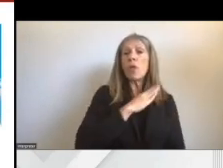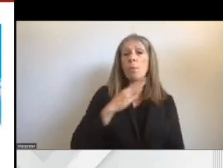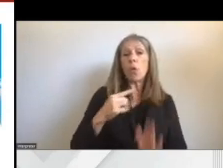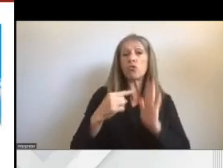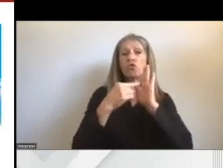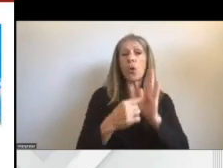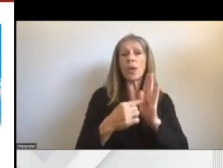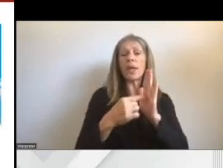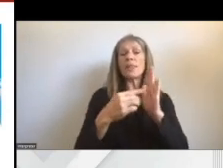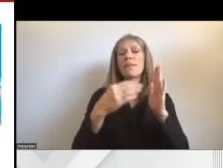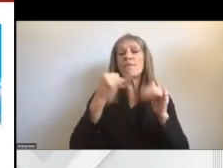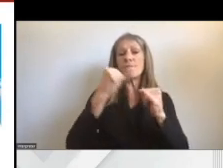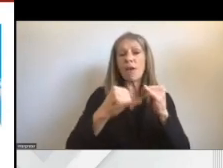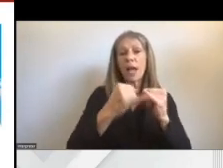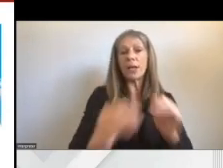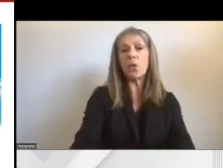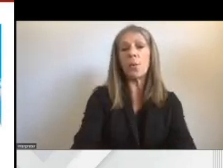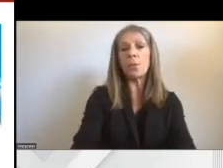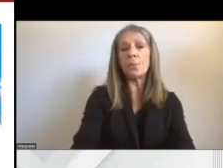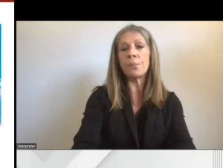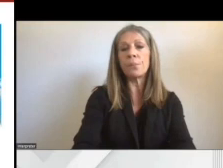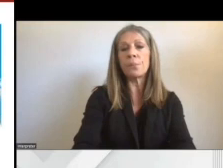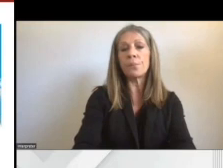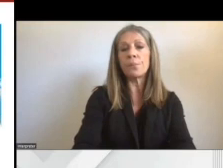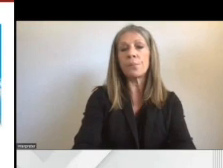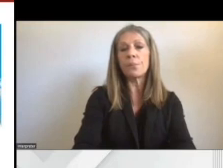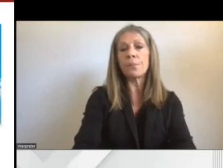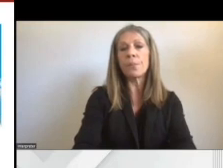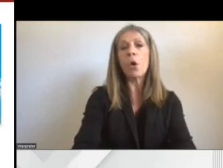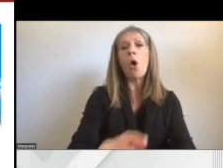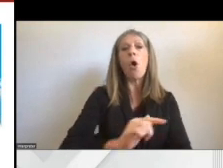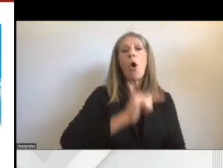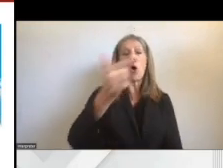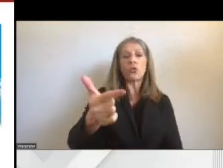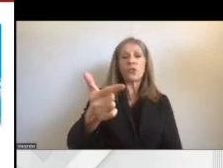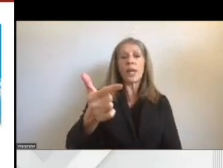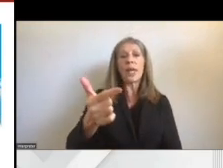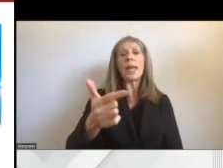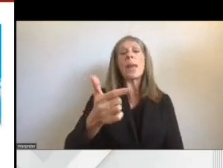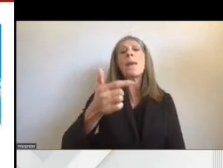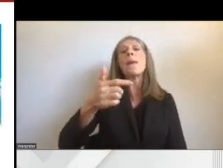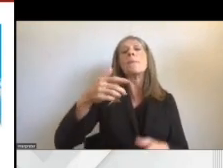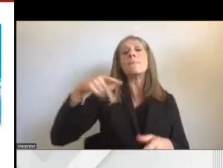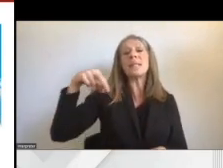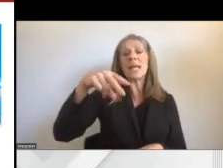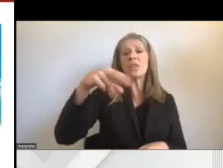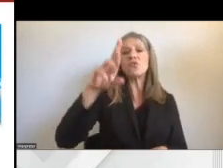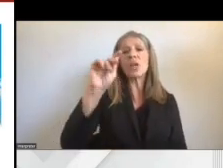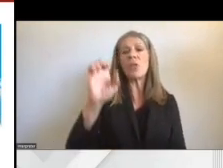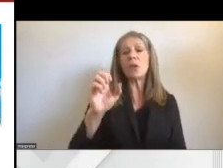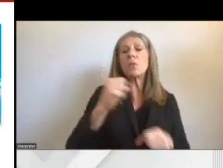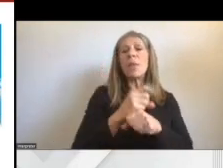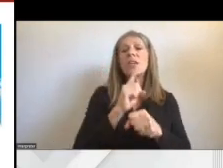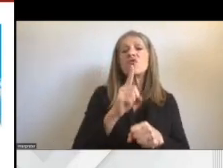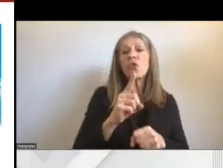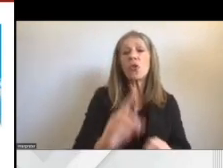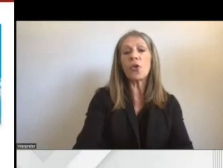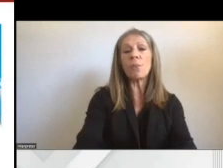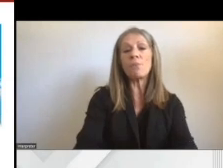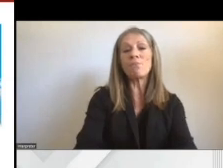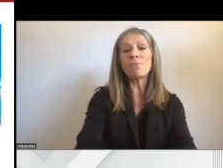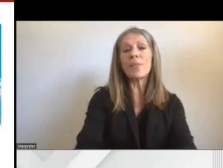required accessibility features of alternate pedestrian access routes to ensure that they are detectable and contain